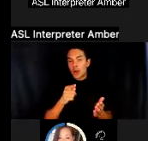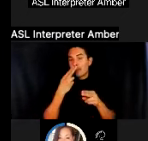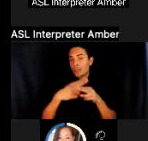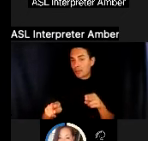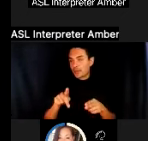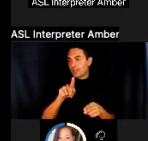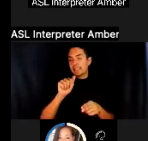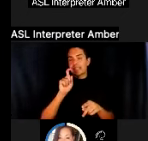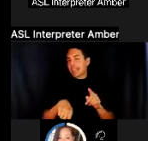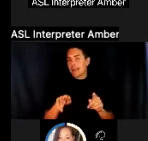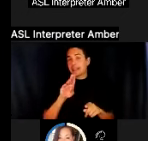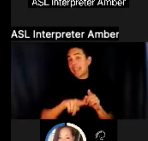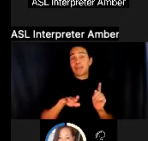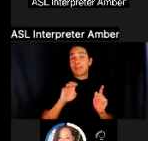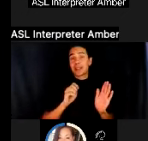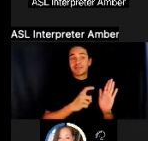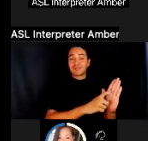they can't be subpoenaed to court.